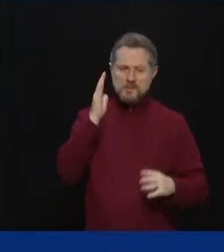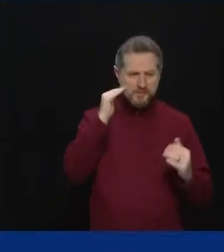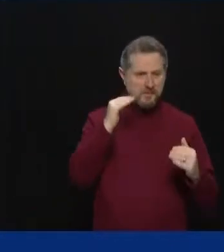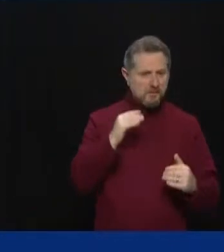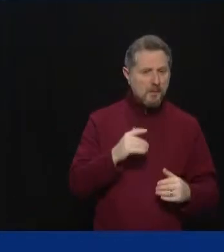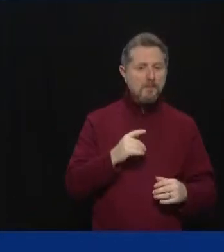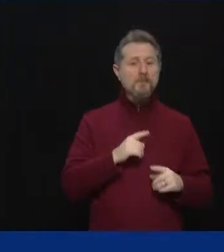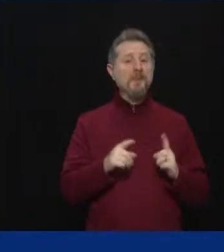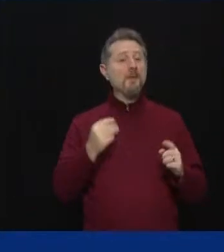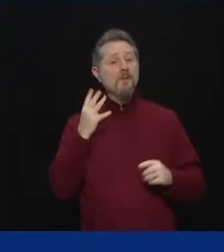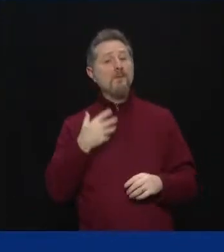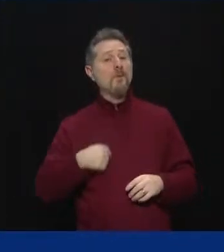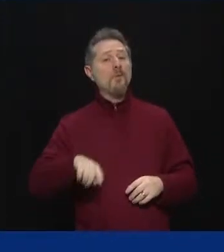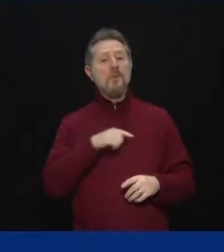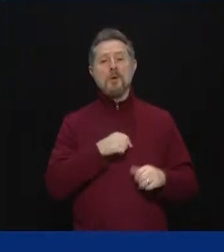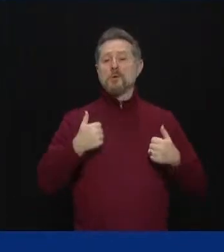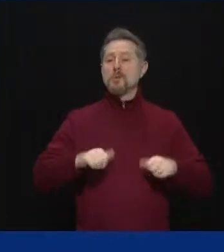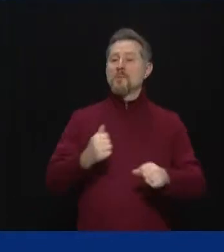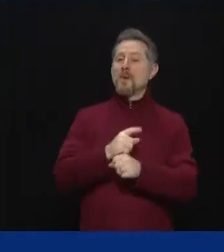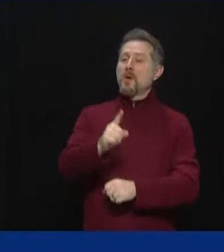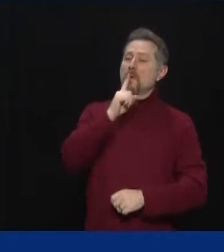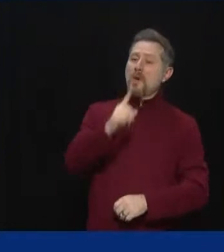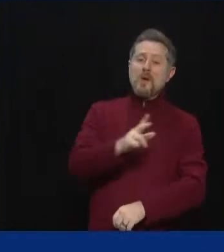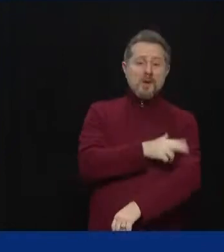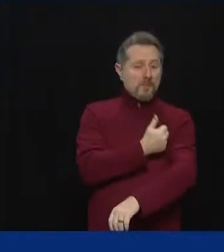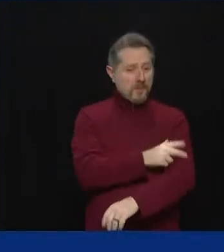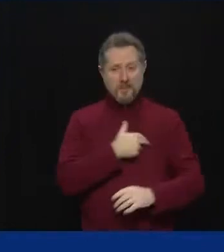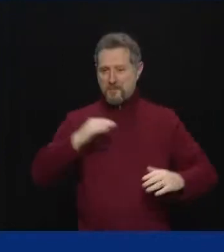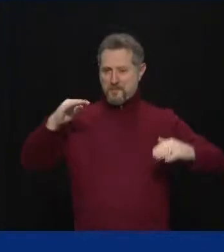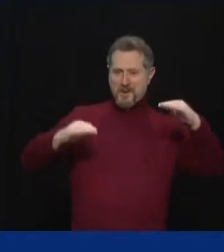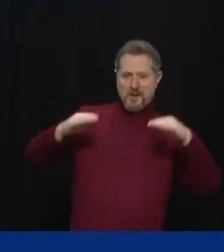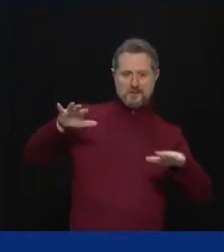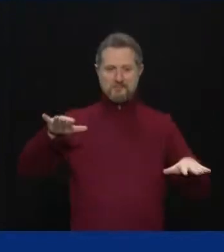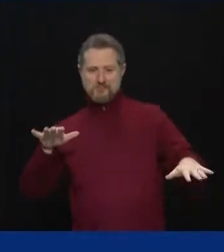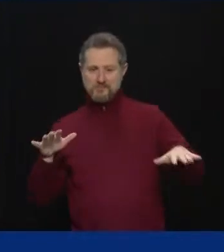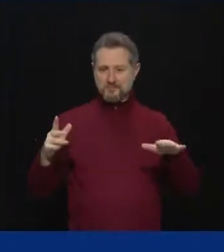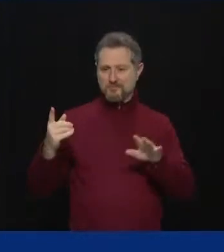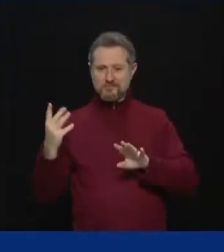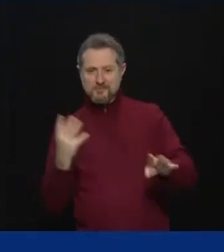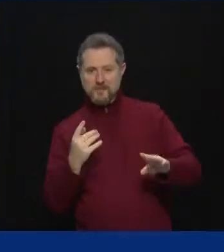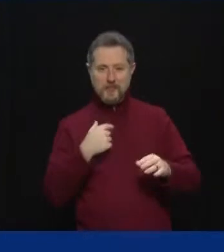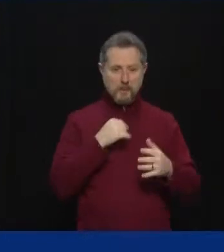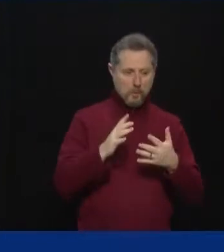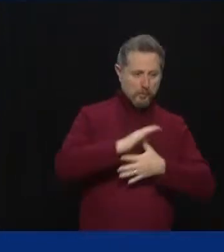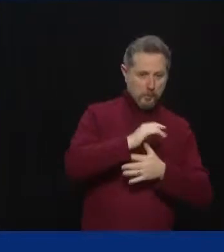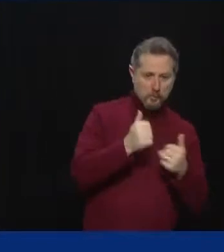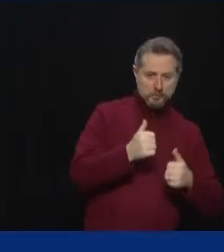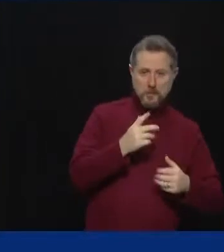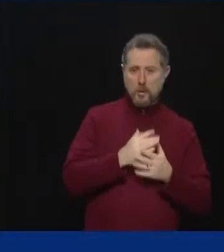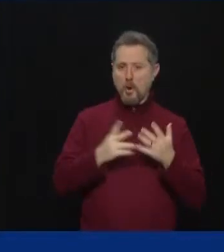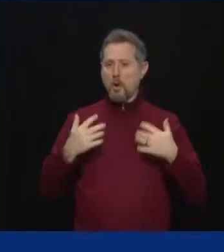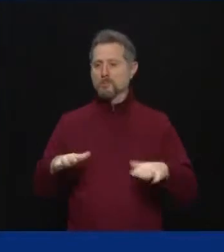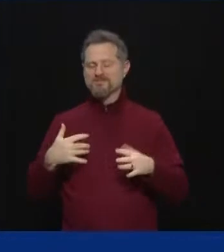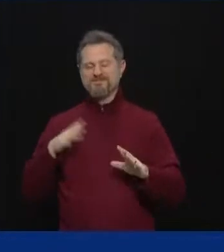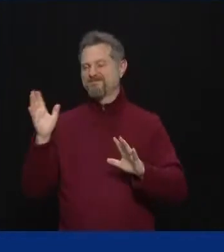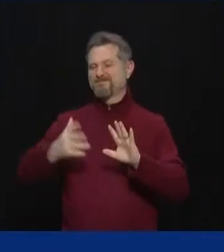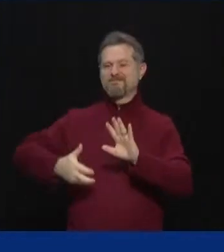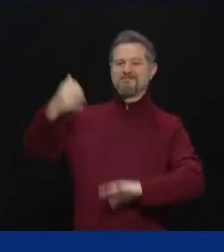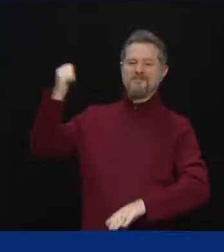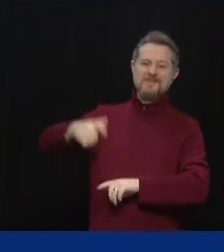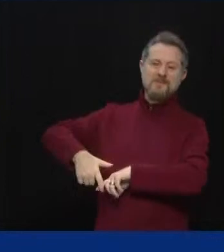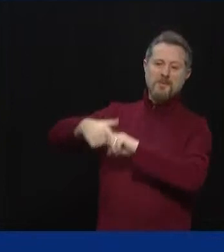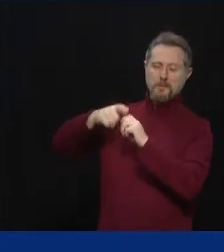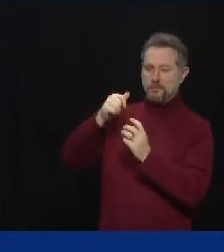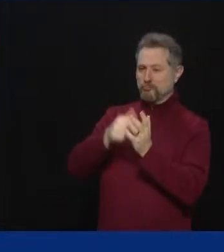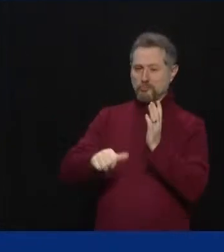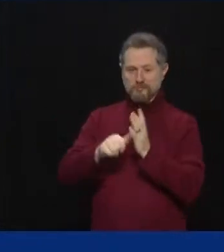strike, make sure we have capacity. Hospitals already don't have capacity in certain areas. Some had already suspended elective surgeries, but some did not, and we feel that